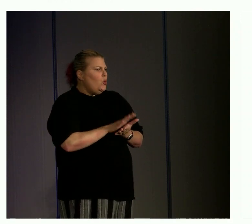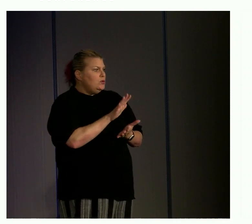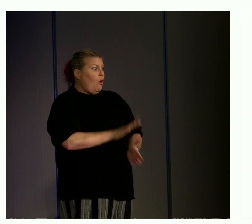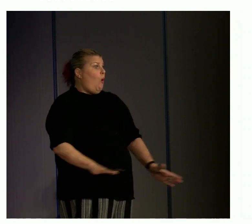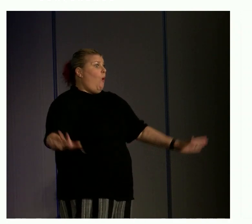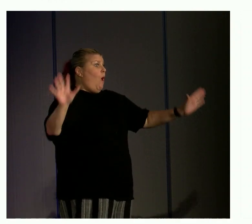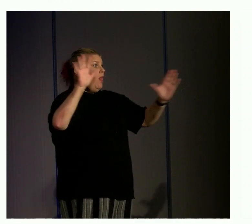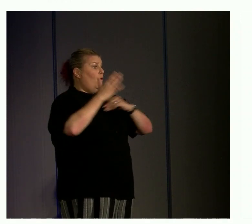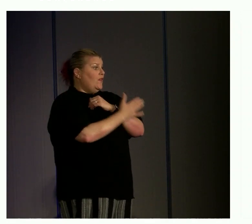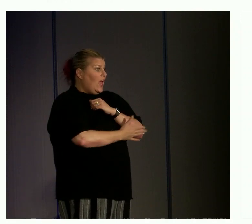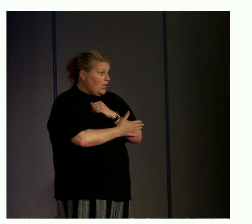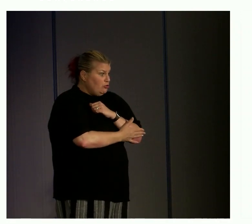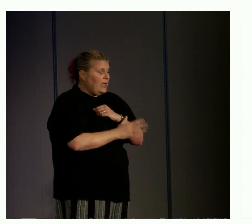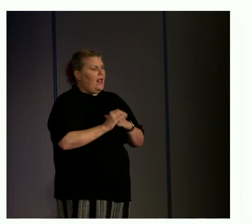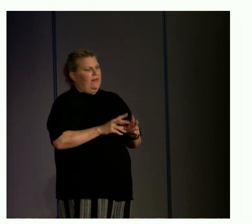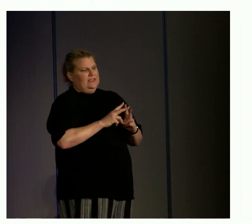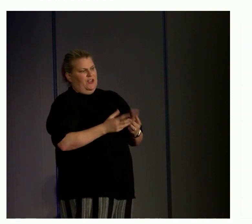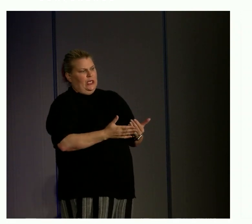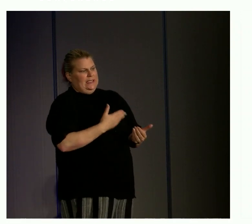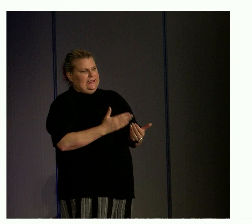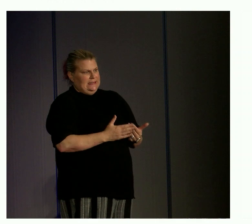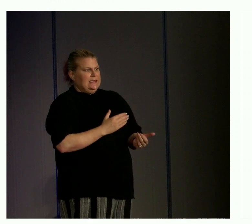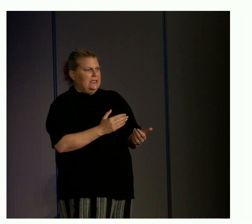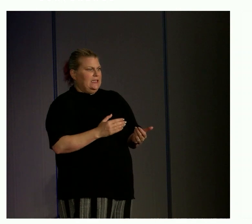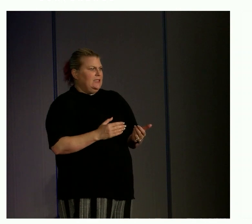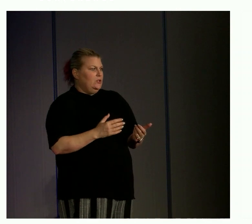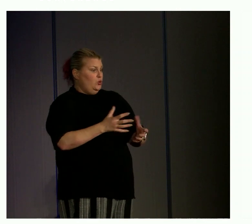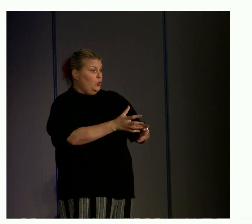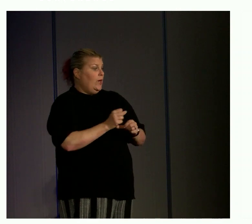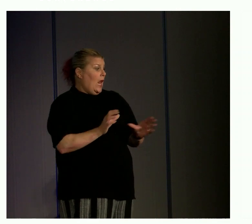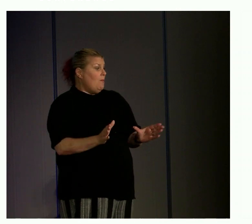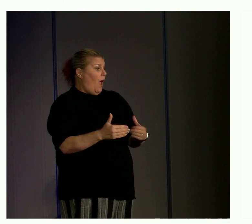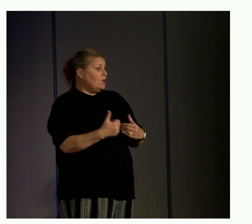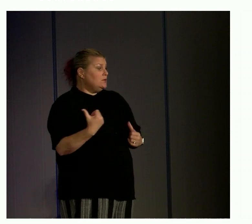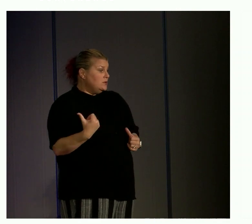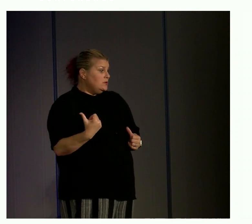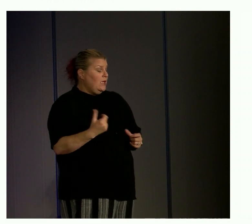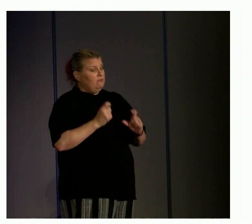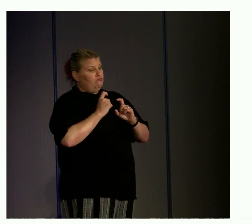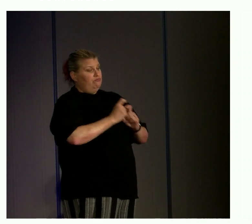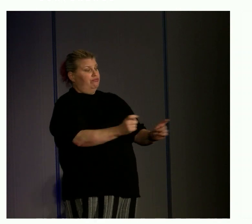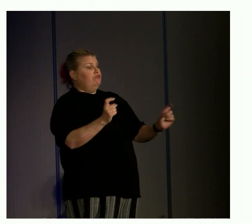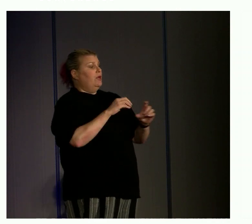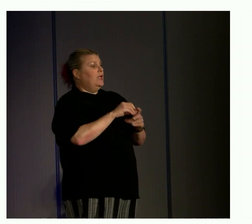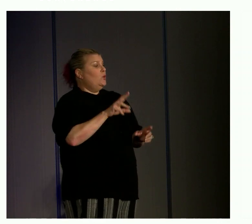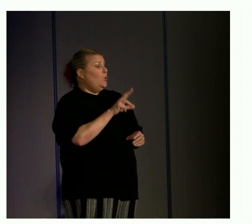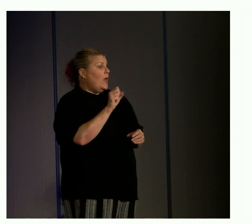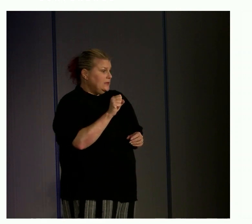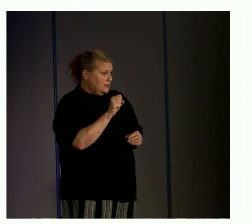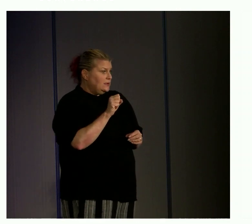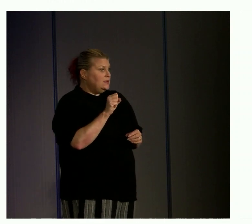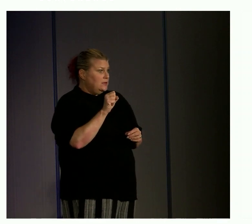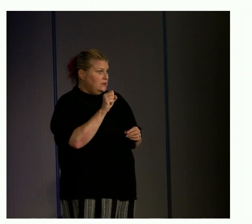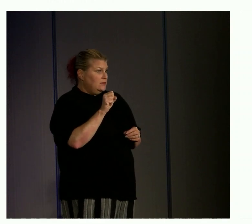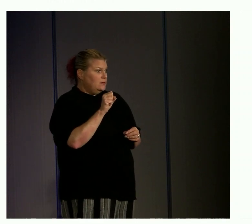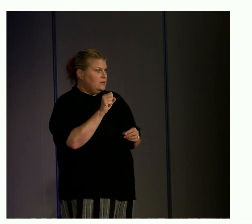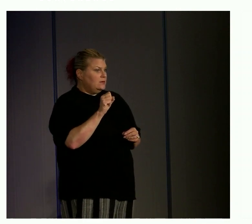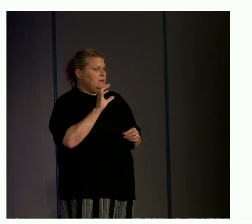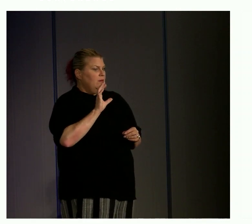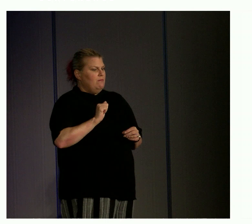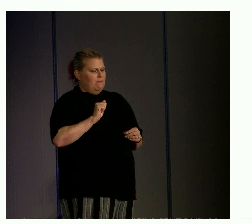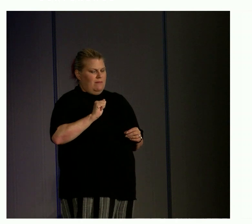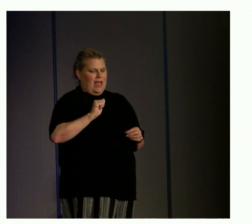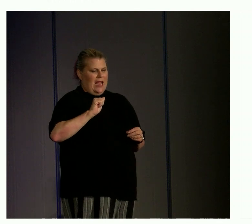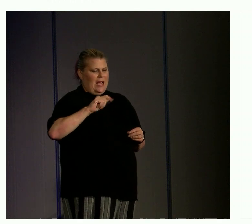the country, and that's very easy to have a box. It's distributed in the US by